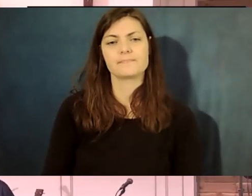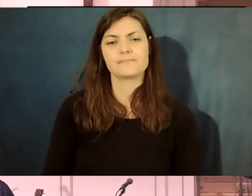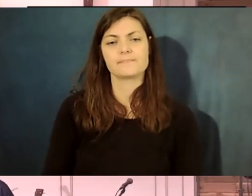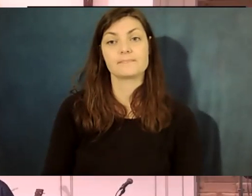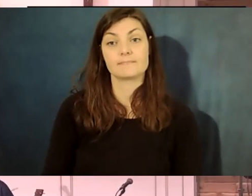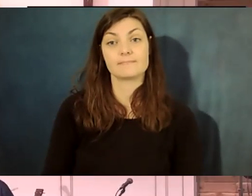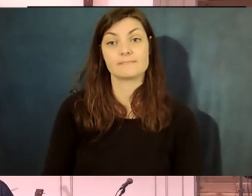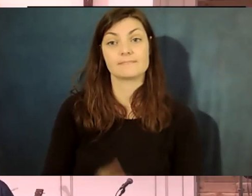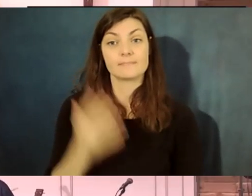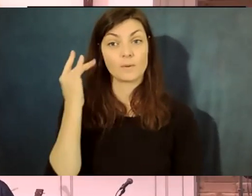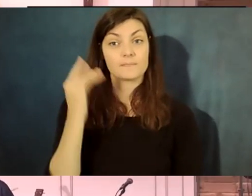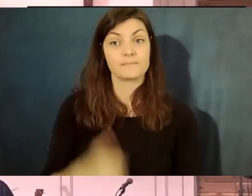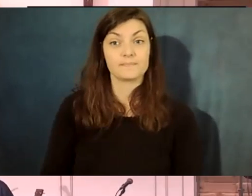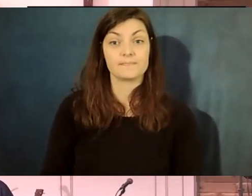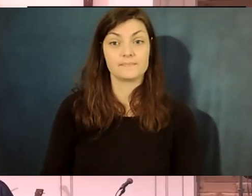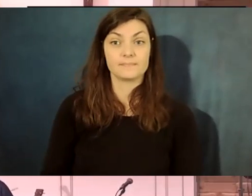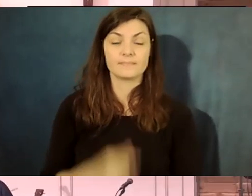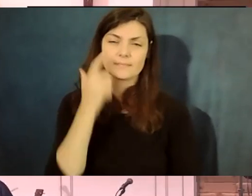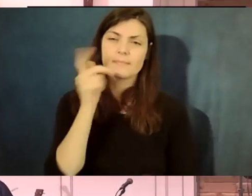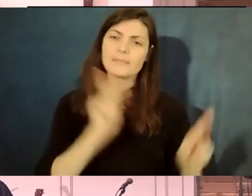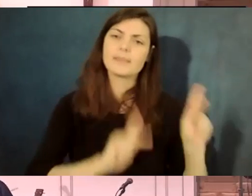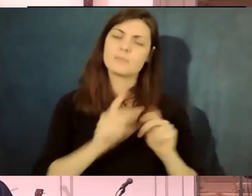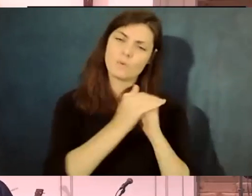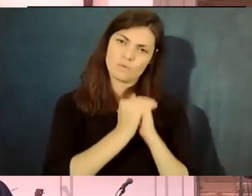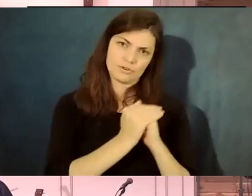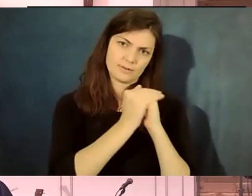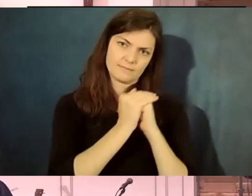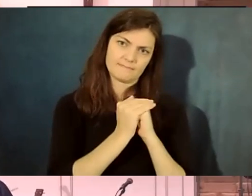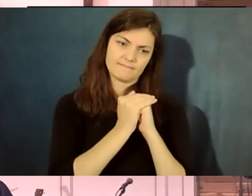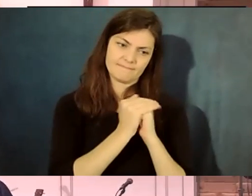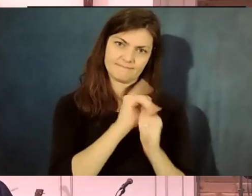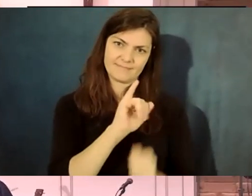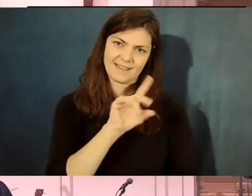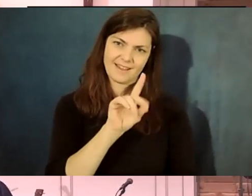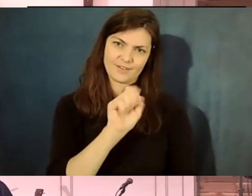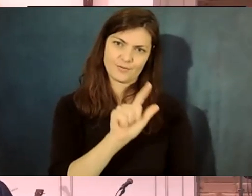Yeah. Because they worshiped an idol.